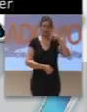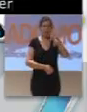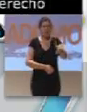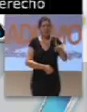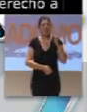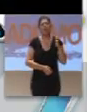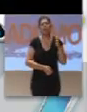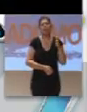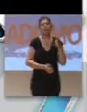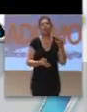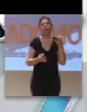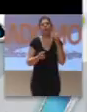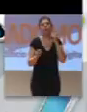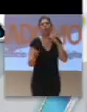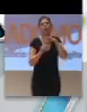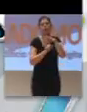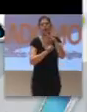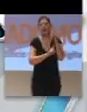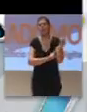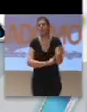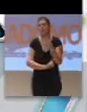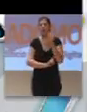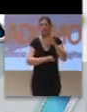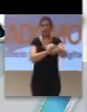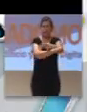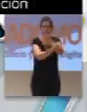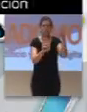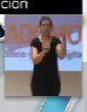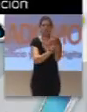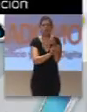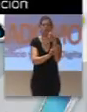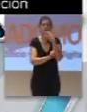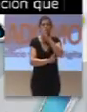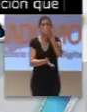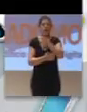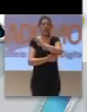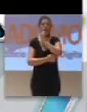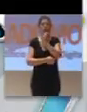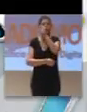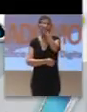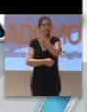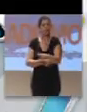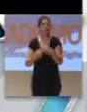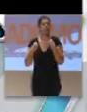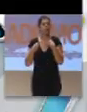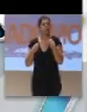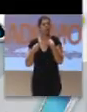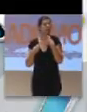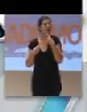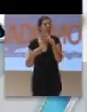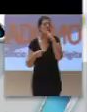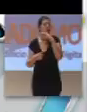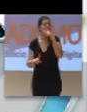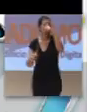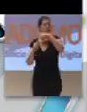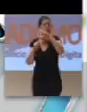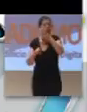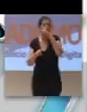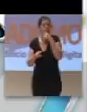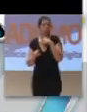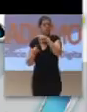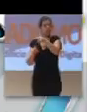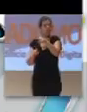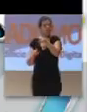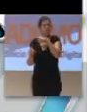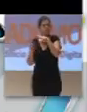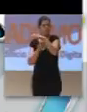Madrid, why would that person have better location coverage than someone who lives in